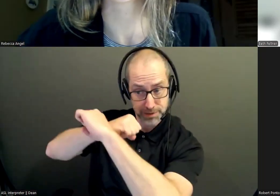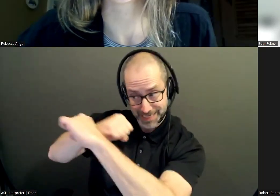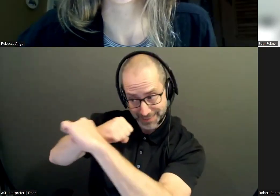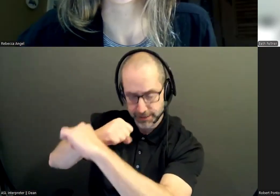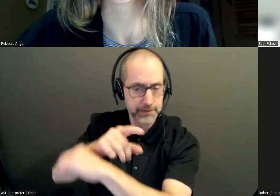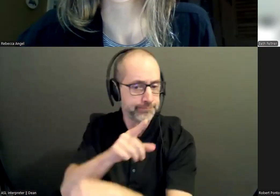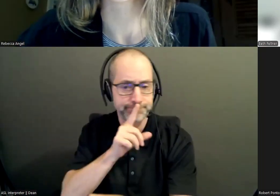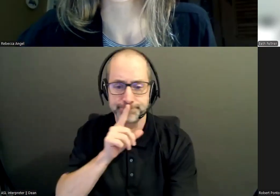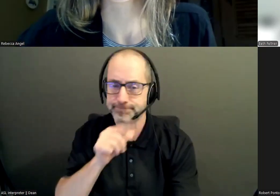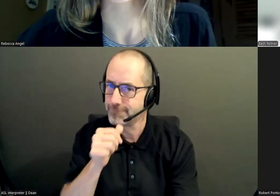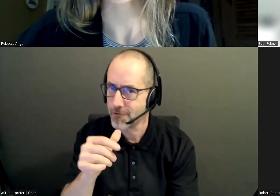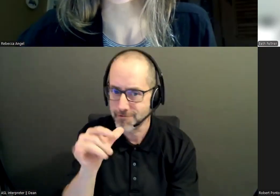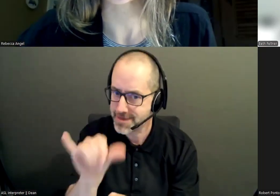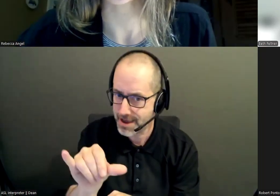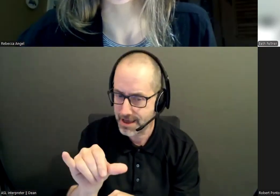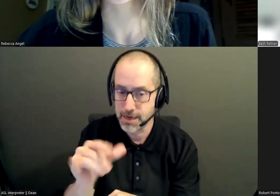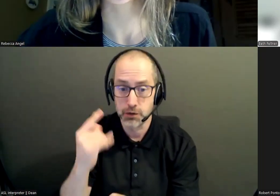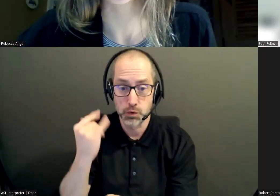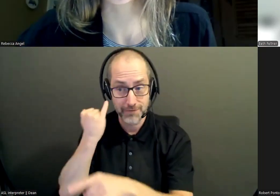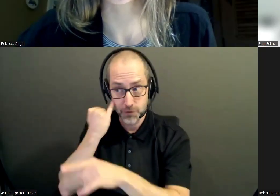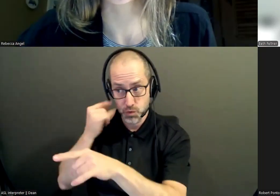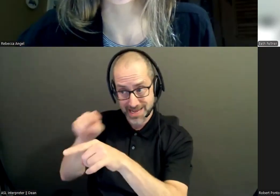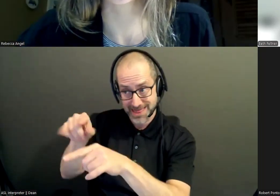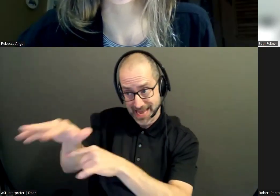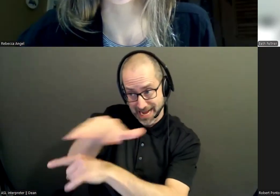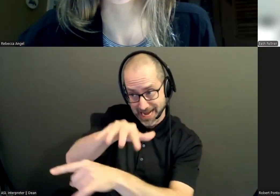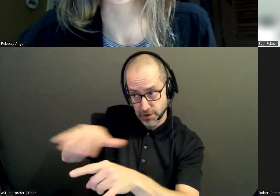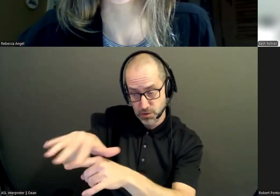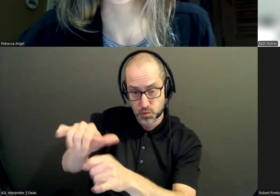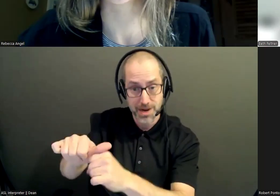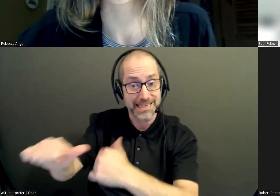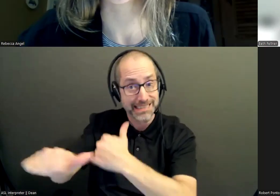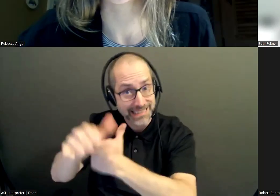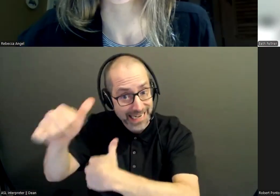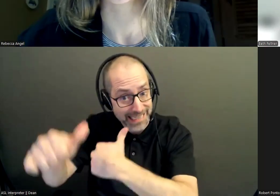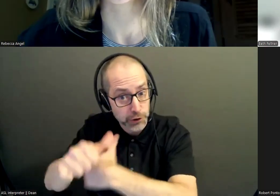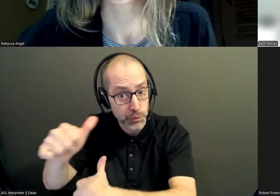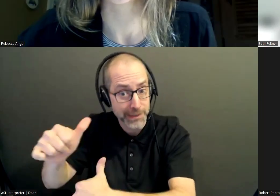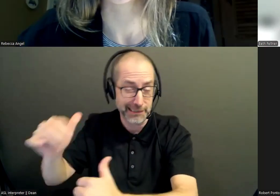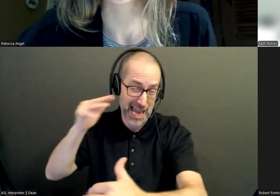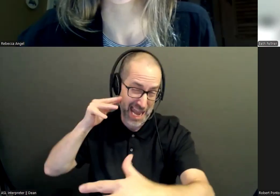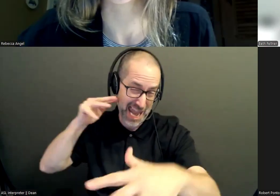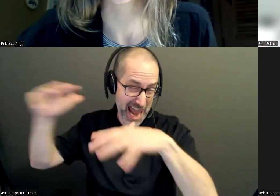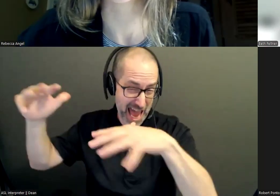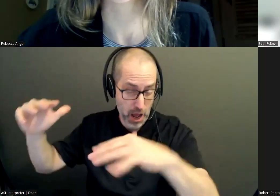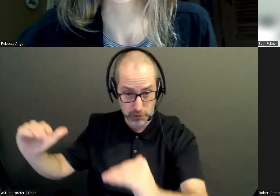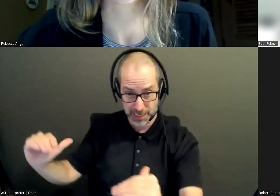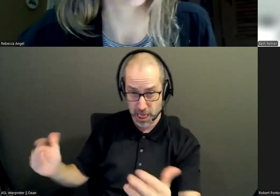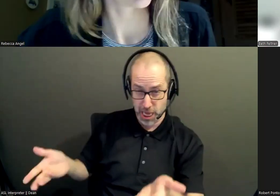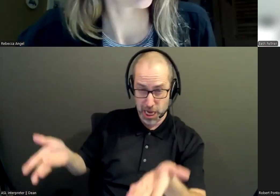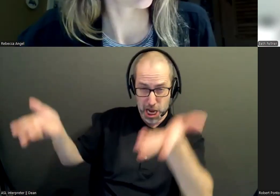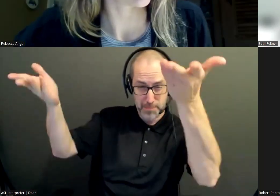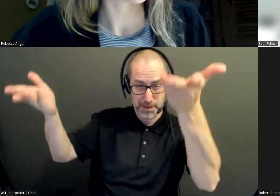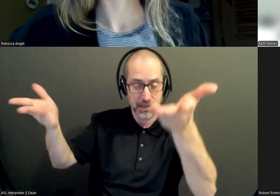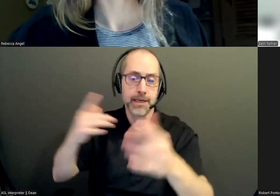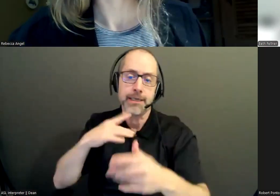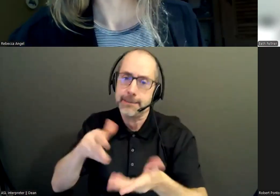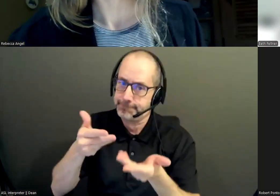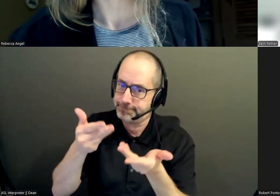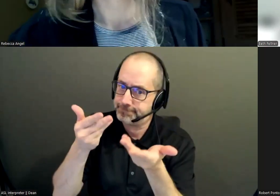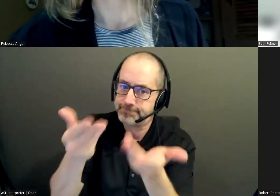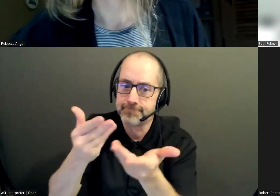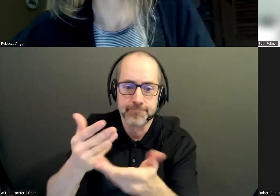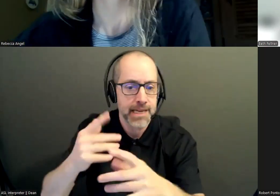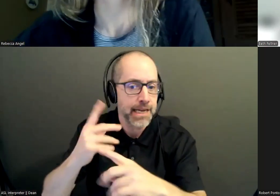with hazardous level of noise, I do recommend hearing protection there, even if someone already has a